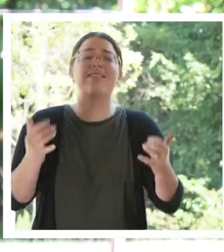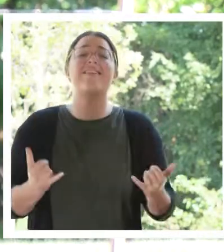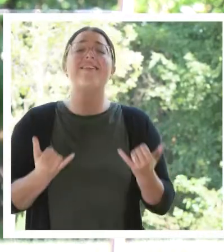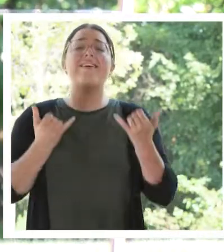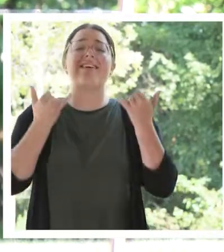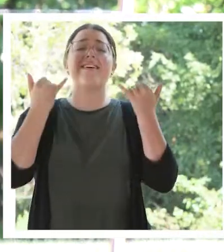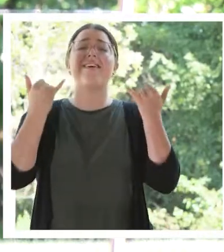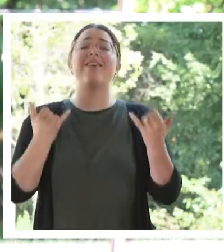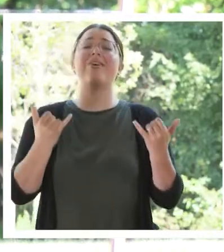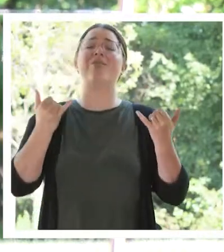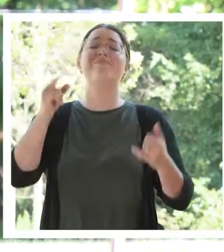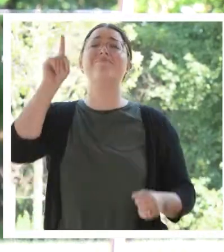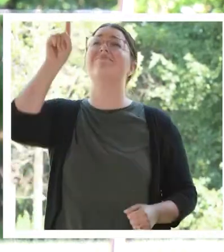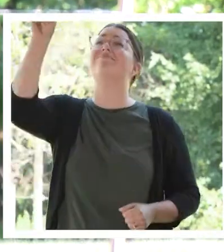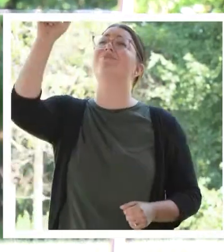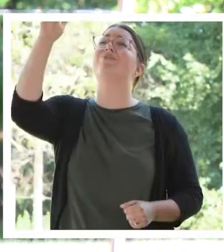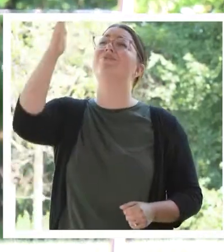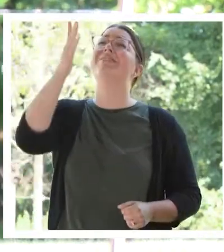and grace